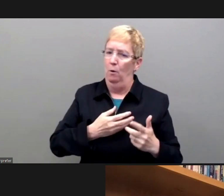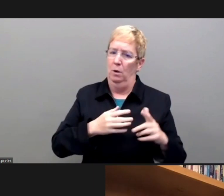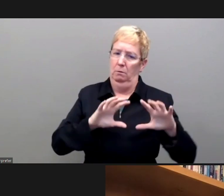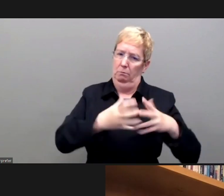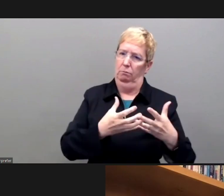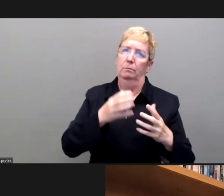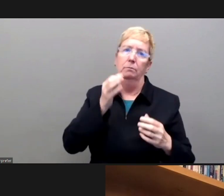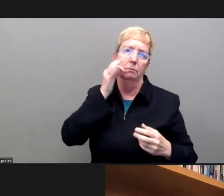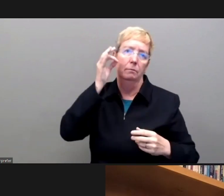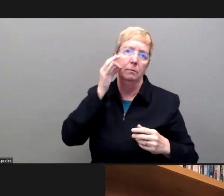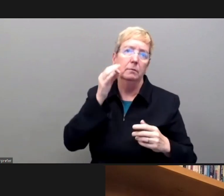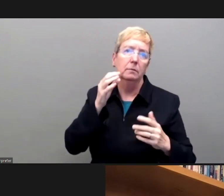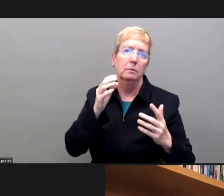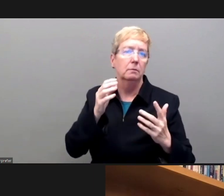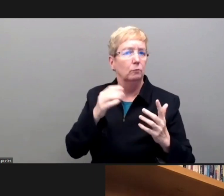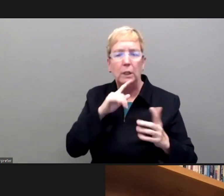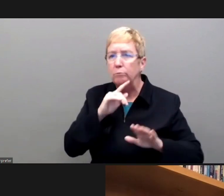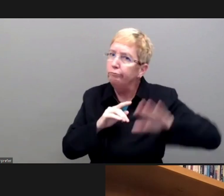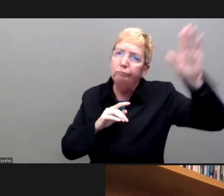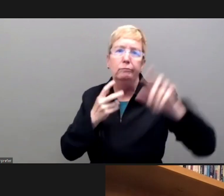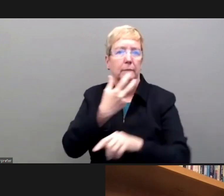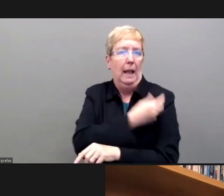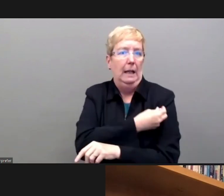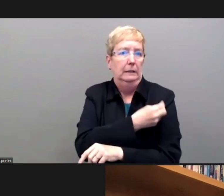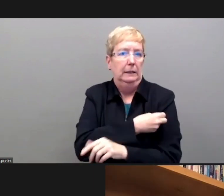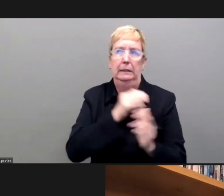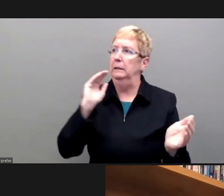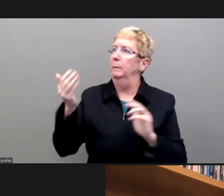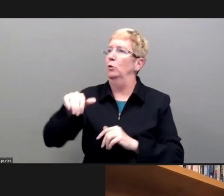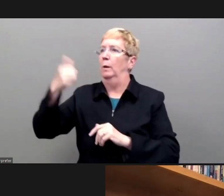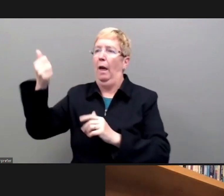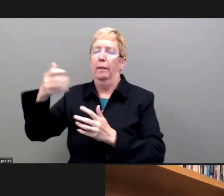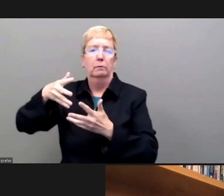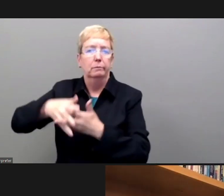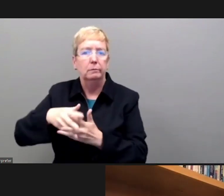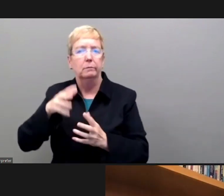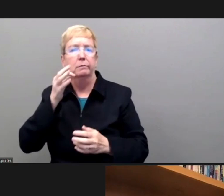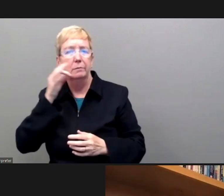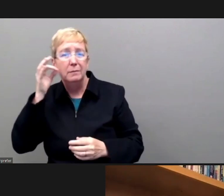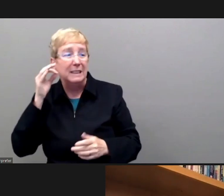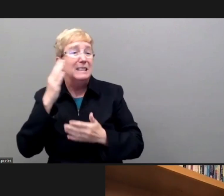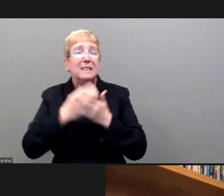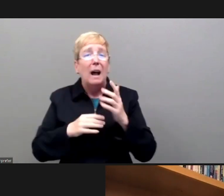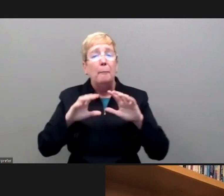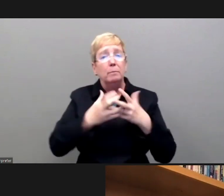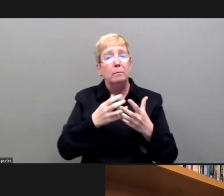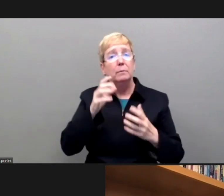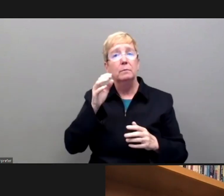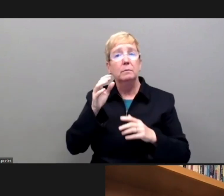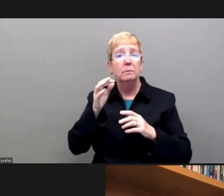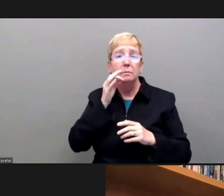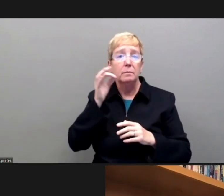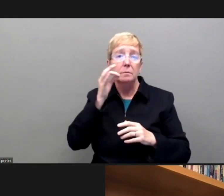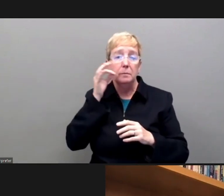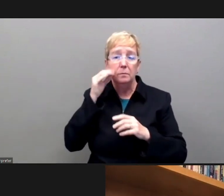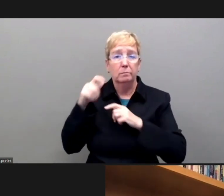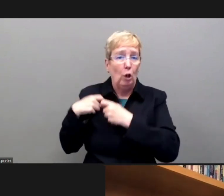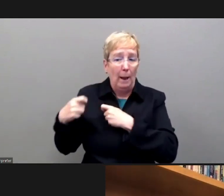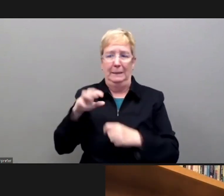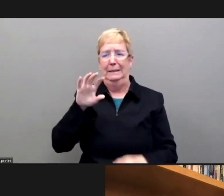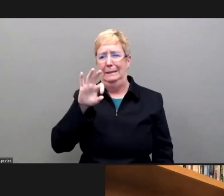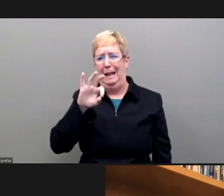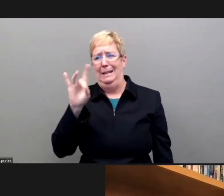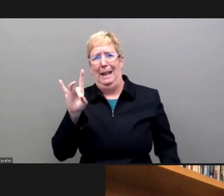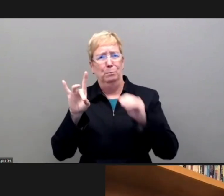statewide vaccine data. We've got tribes at 98% as an example, and pueblos. It